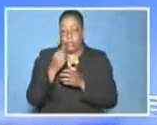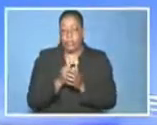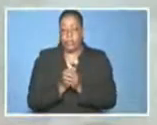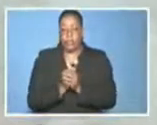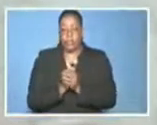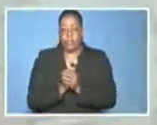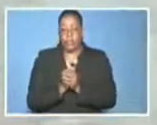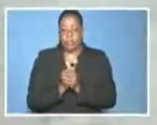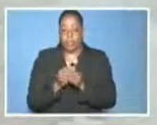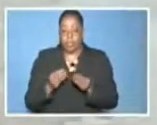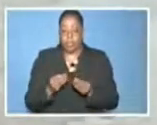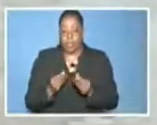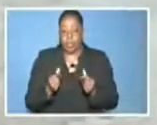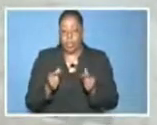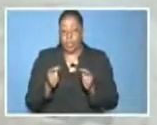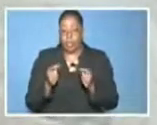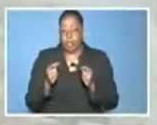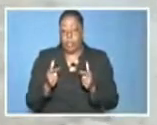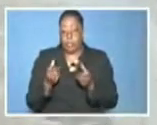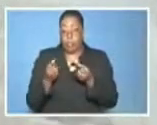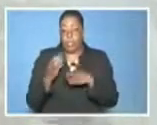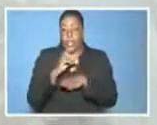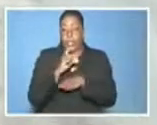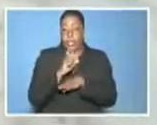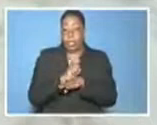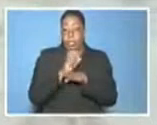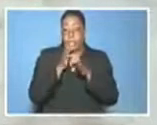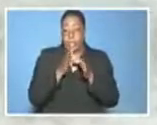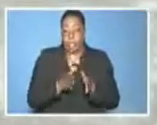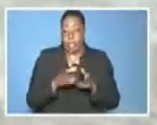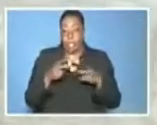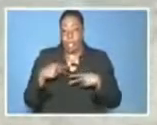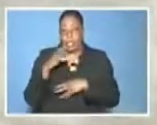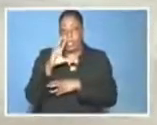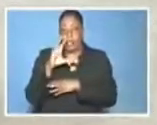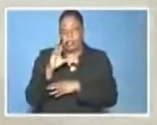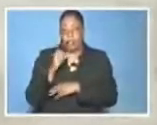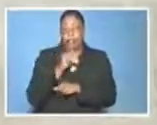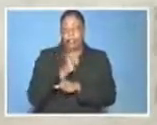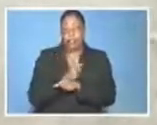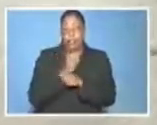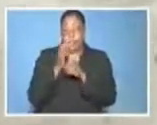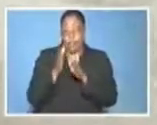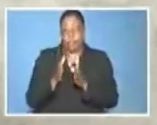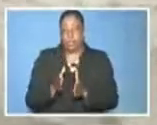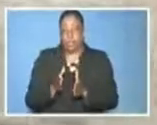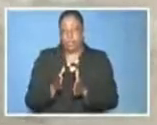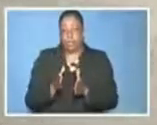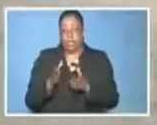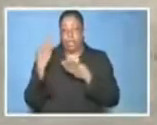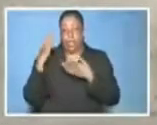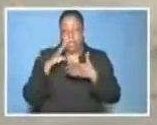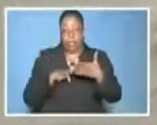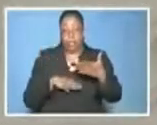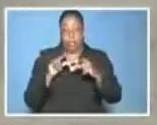A smoother, faster commute for thousands of Exumians. 50 workmen from Caribbean Pavement Solutions, a subsidiary of Bahamas Striping Group